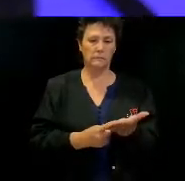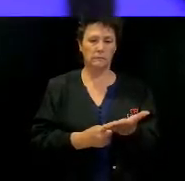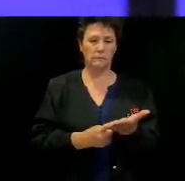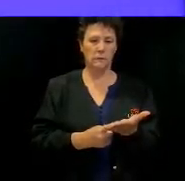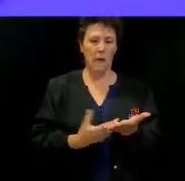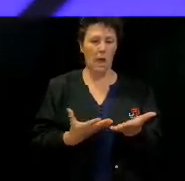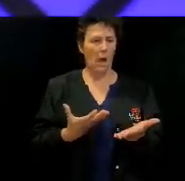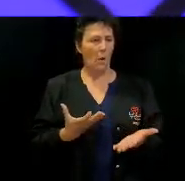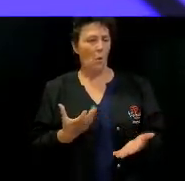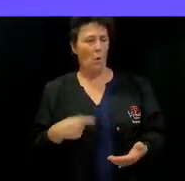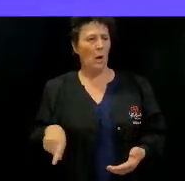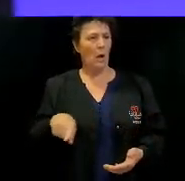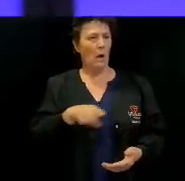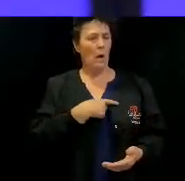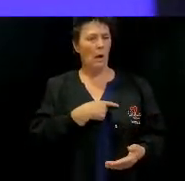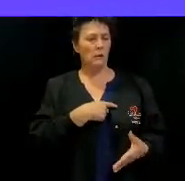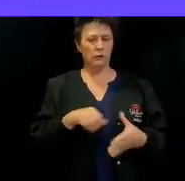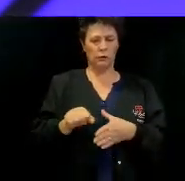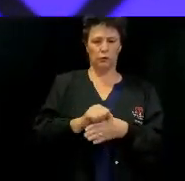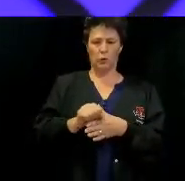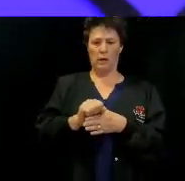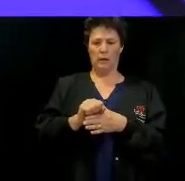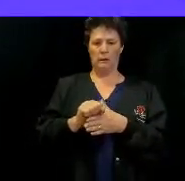I want our training to kick in.